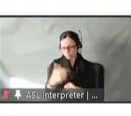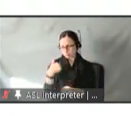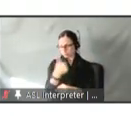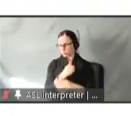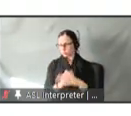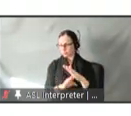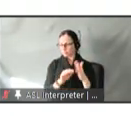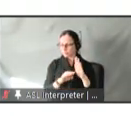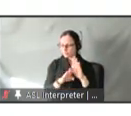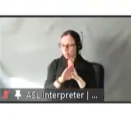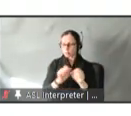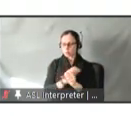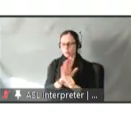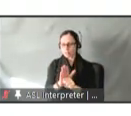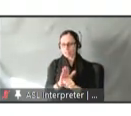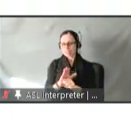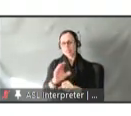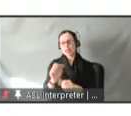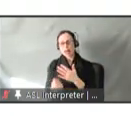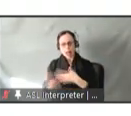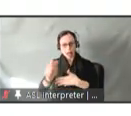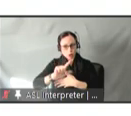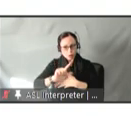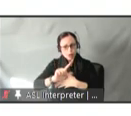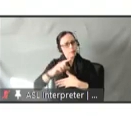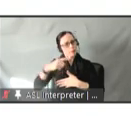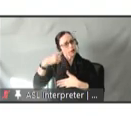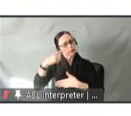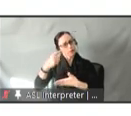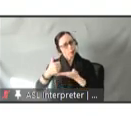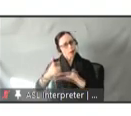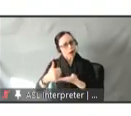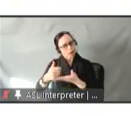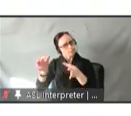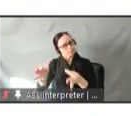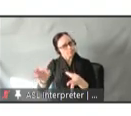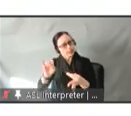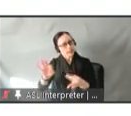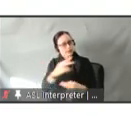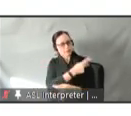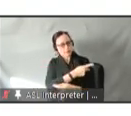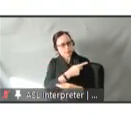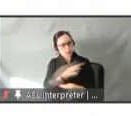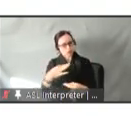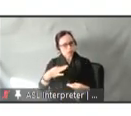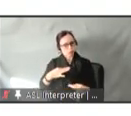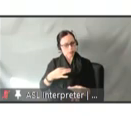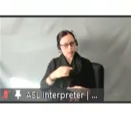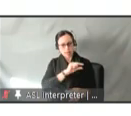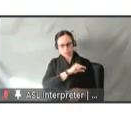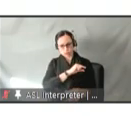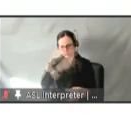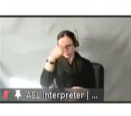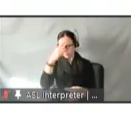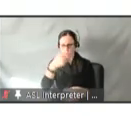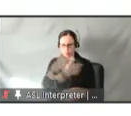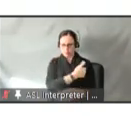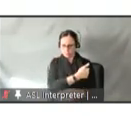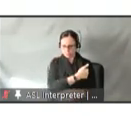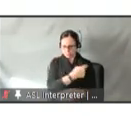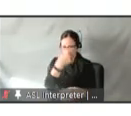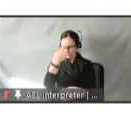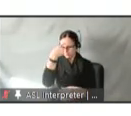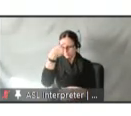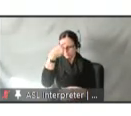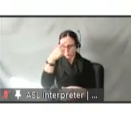COVID-19 vaccine algorithm that's a practice tool to help determine patient eligibility, timing for COVID vaccines for primary,